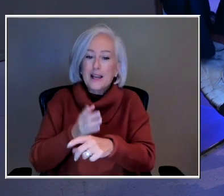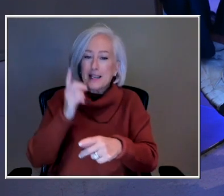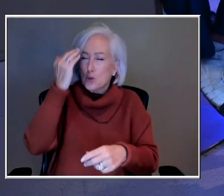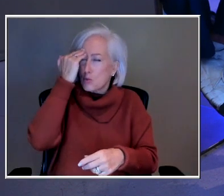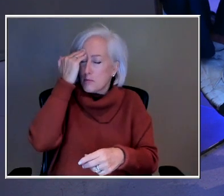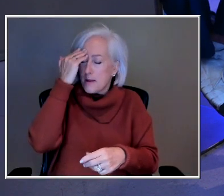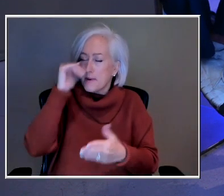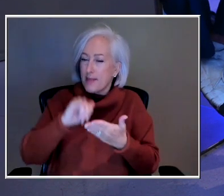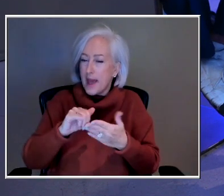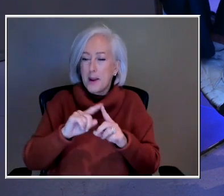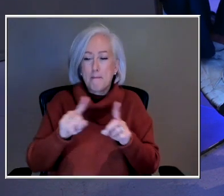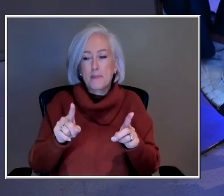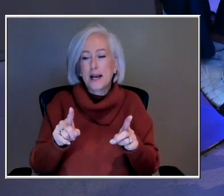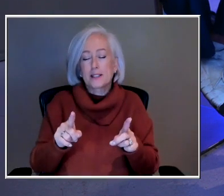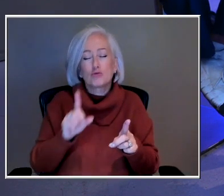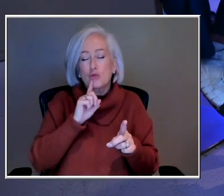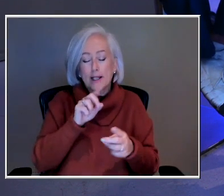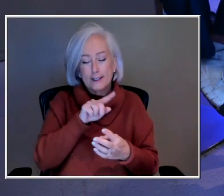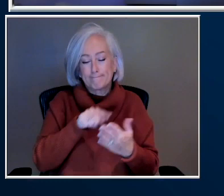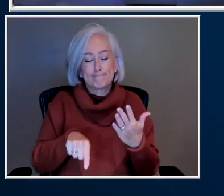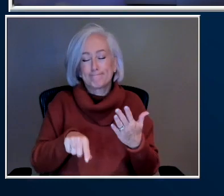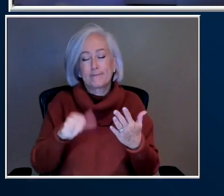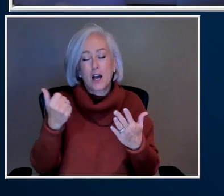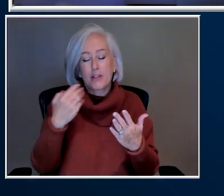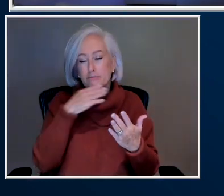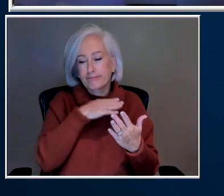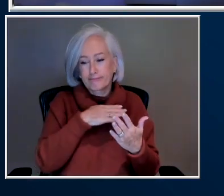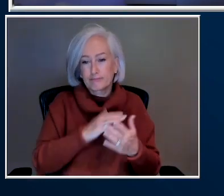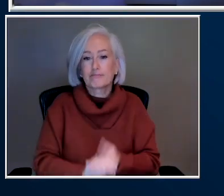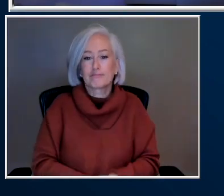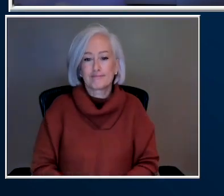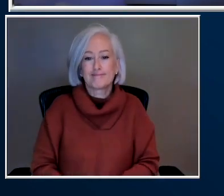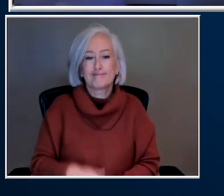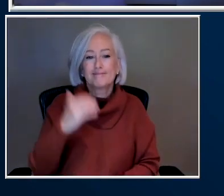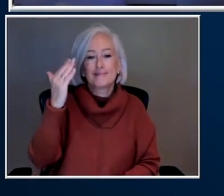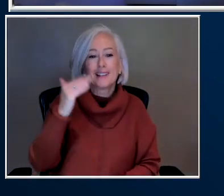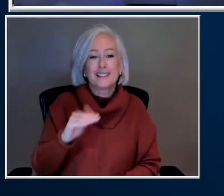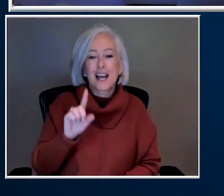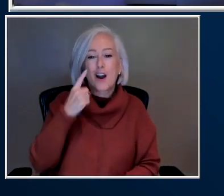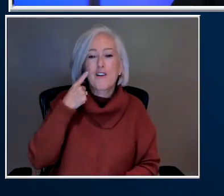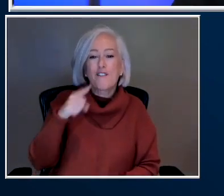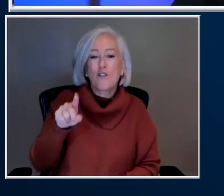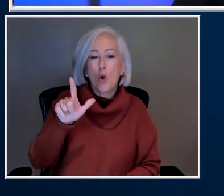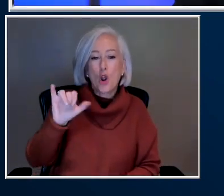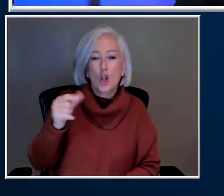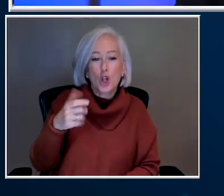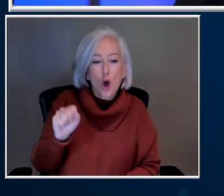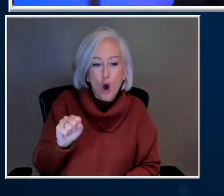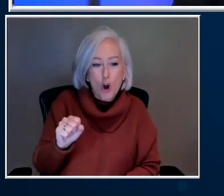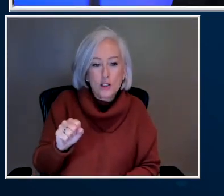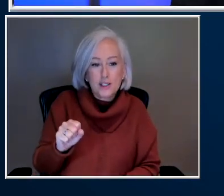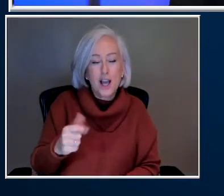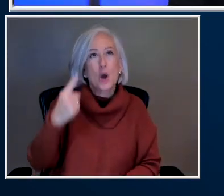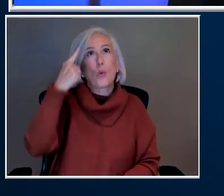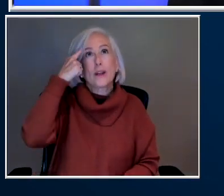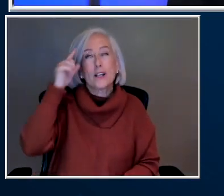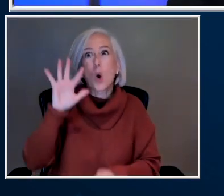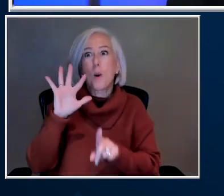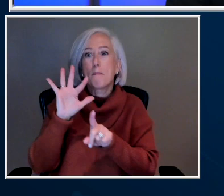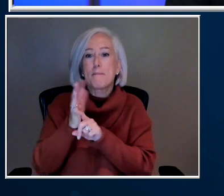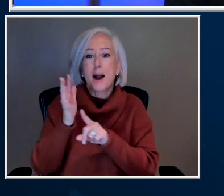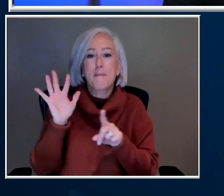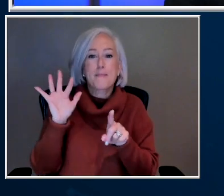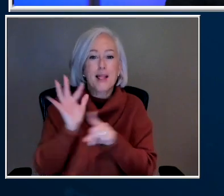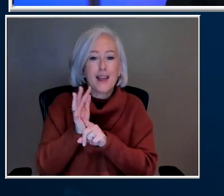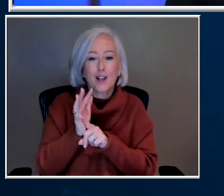another question for the Longs. The perception, and we know the popularity of soccer is changing big time in the U.S. So what